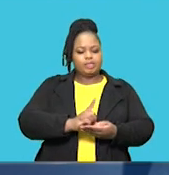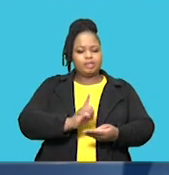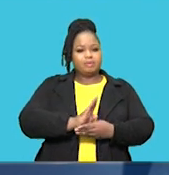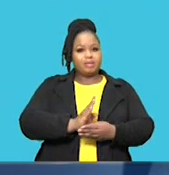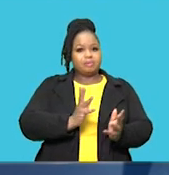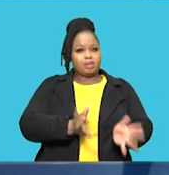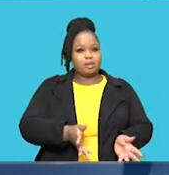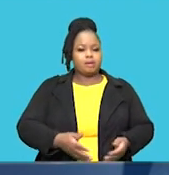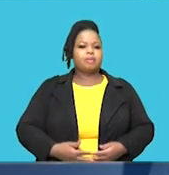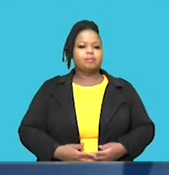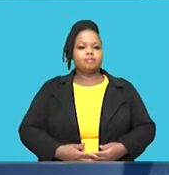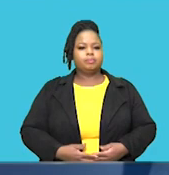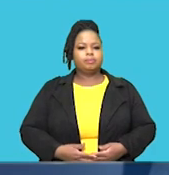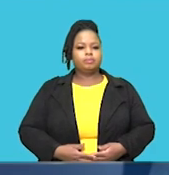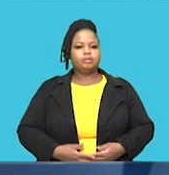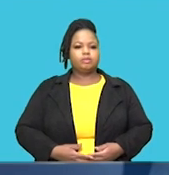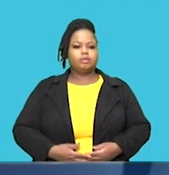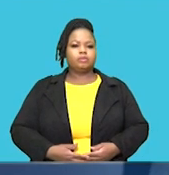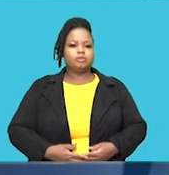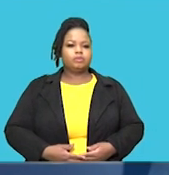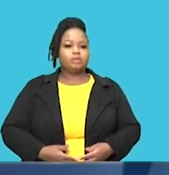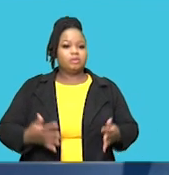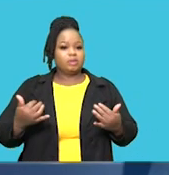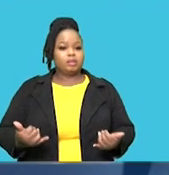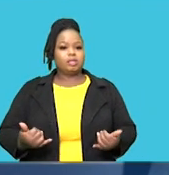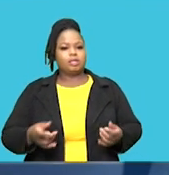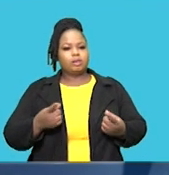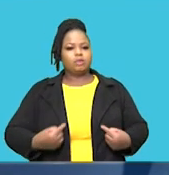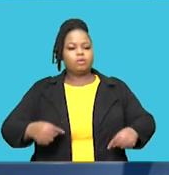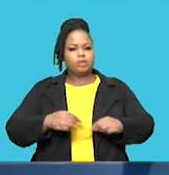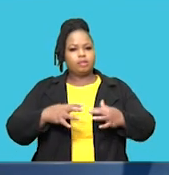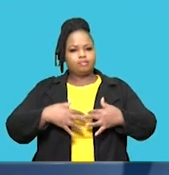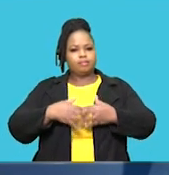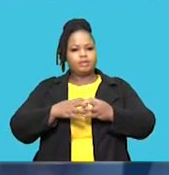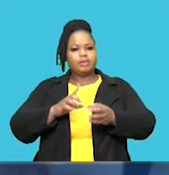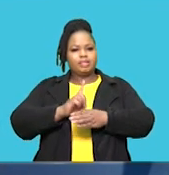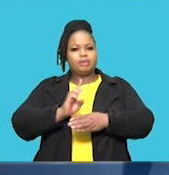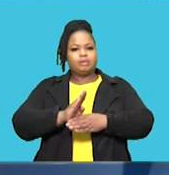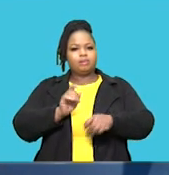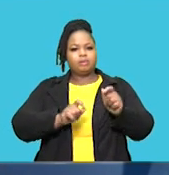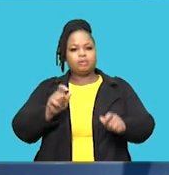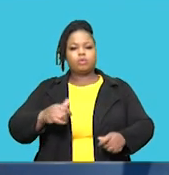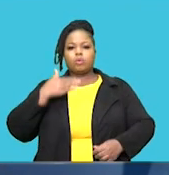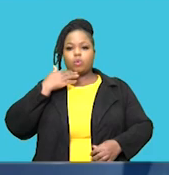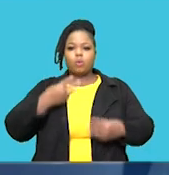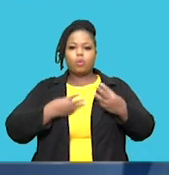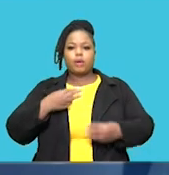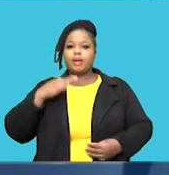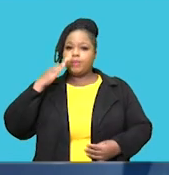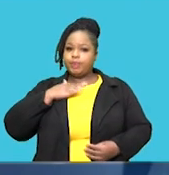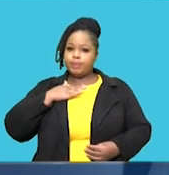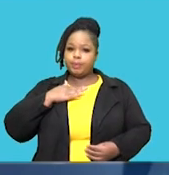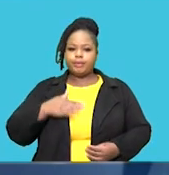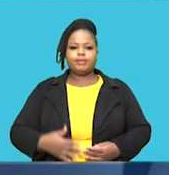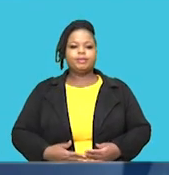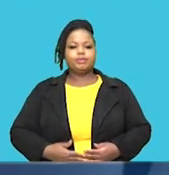database. So we are now creating a database of unemployed people, and